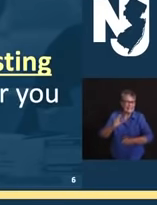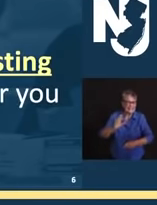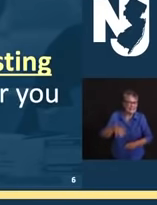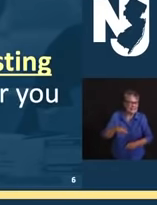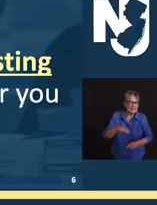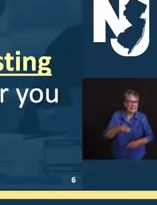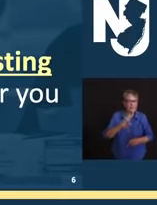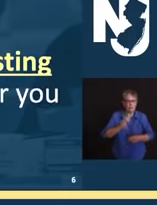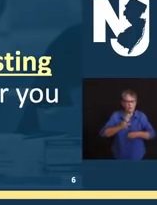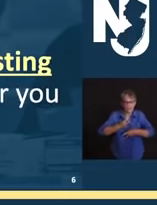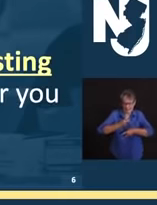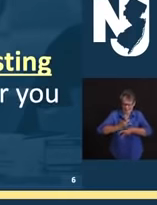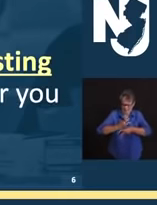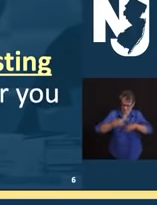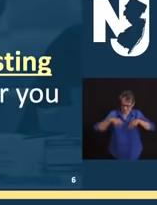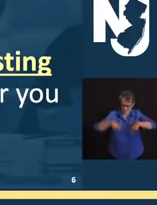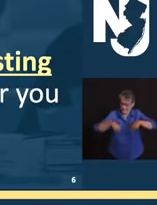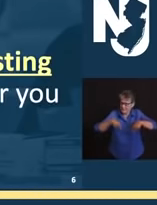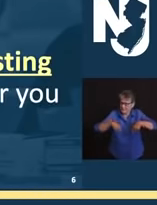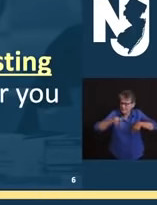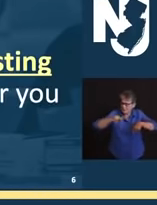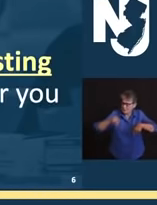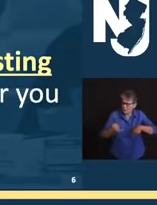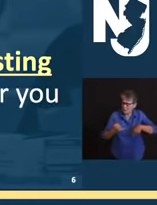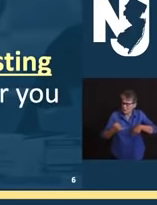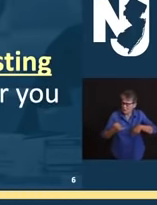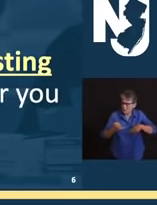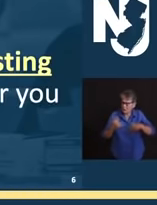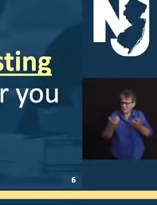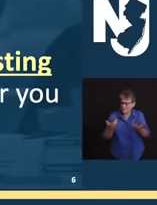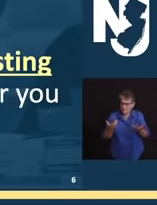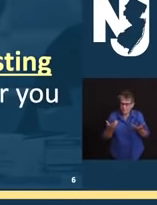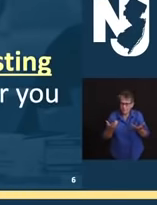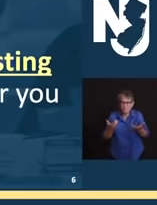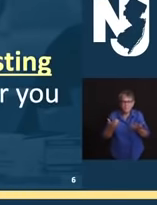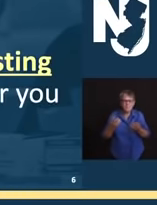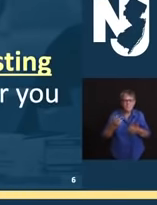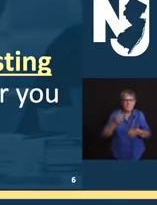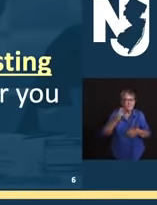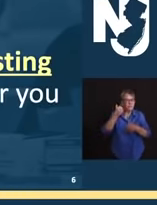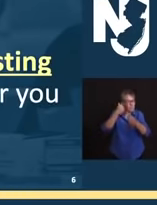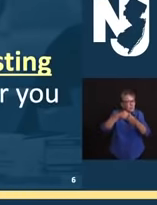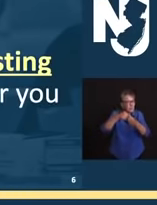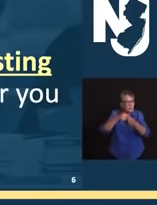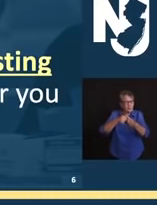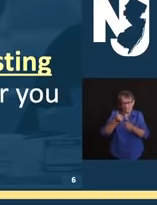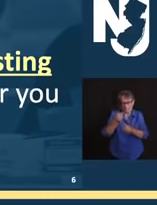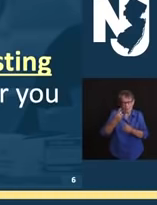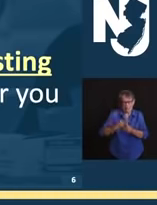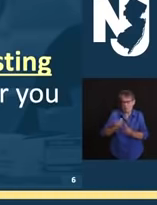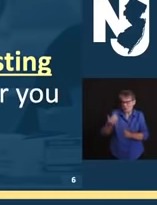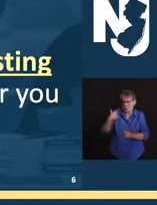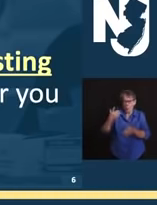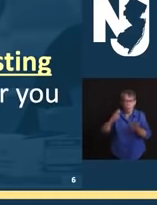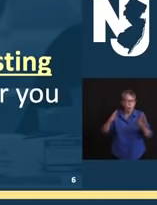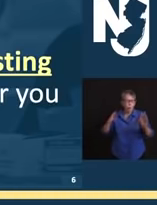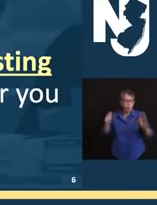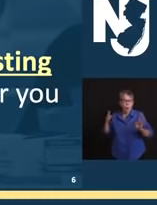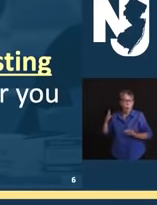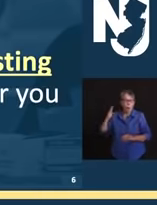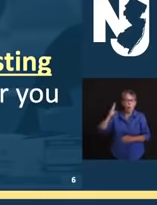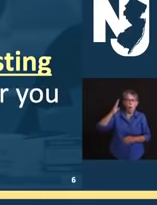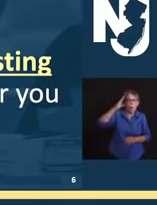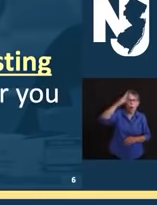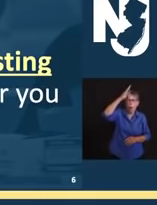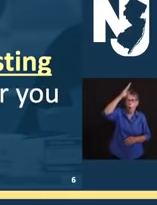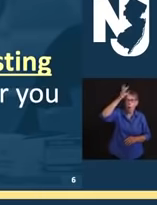cannot forget that it was only a few short months ago that we were being slammed full force by new coronavirus cases.